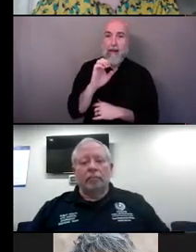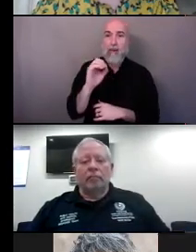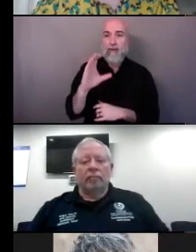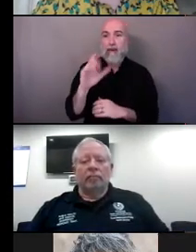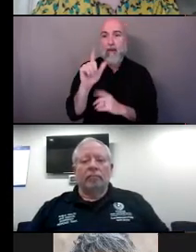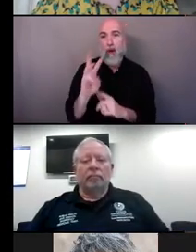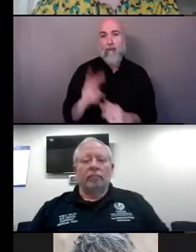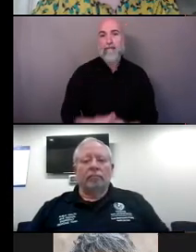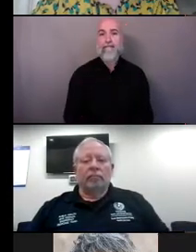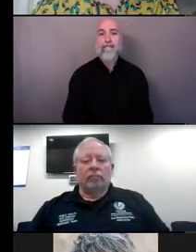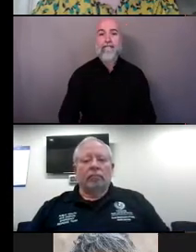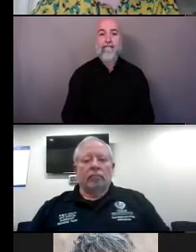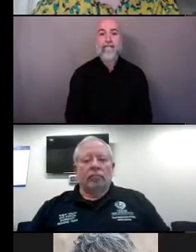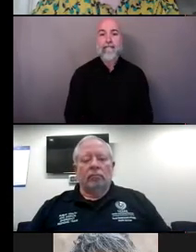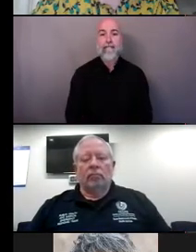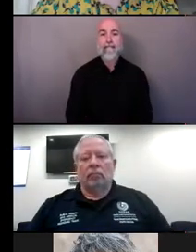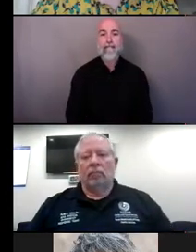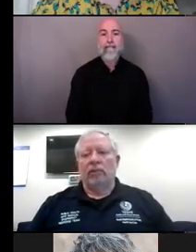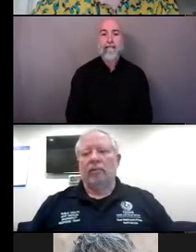laws.